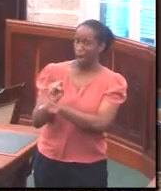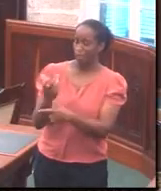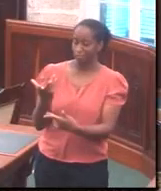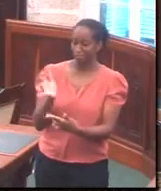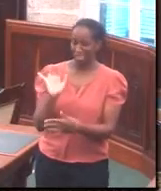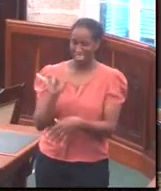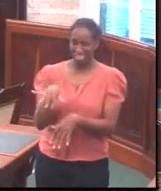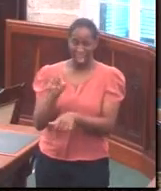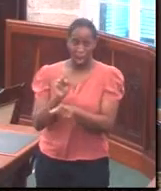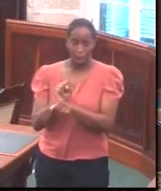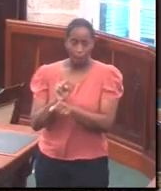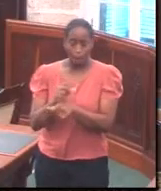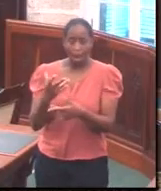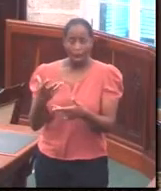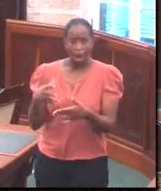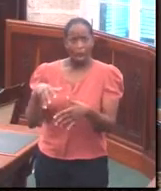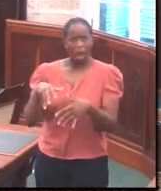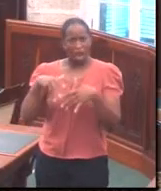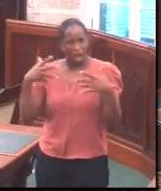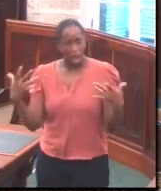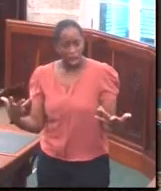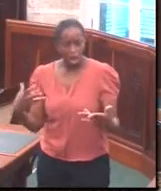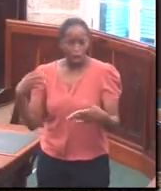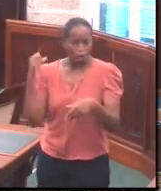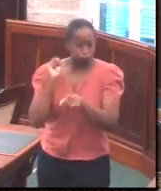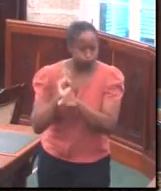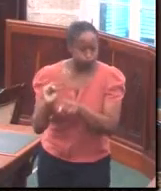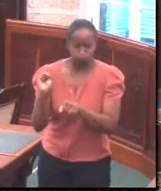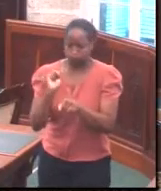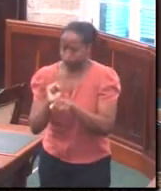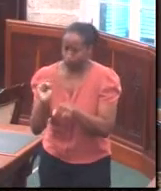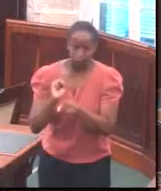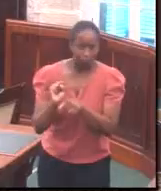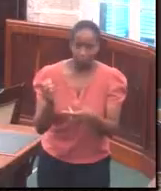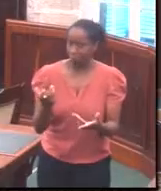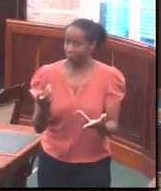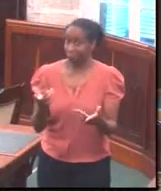in embarrassment, like the others, they have come and withdrawn it.